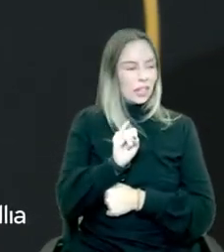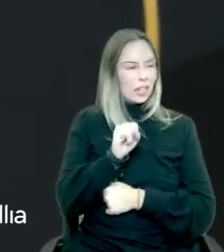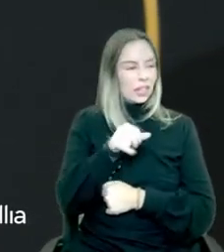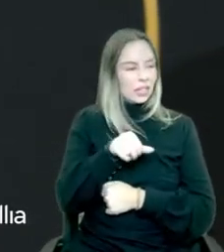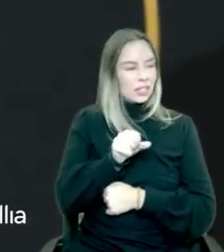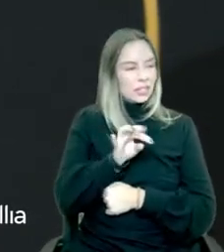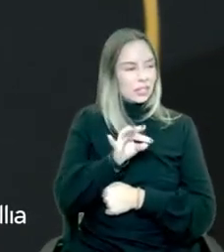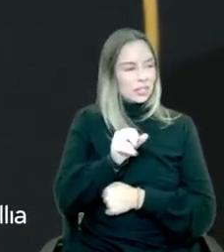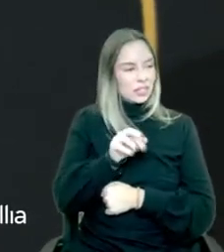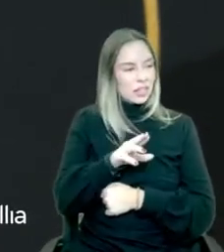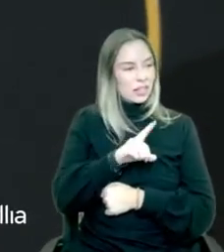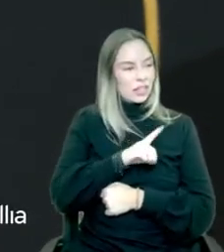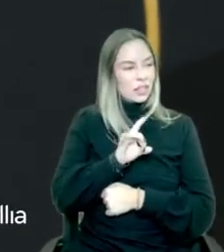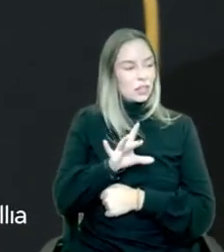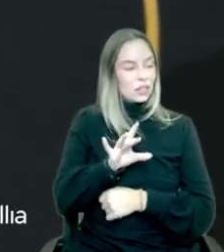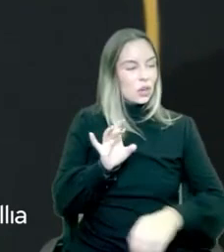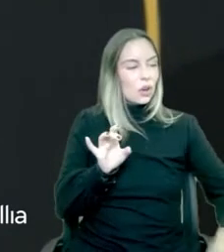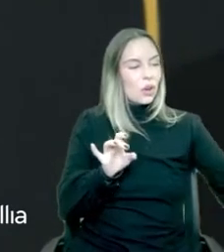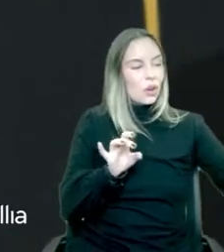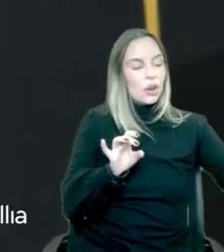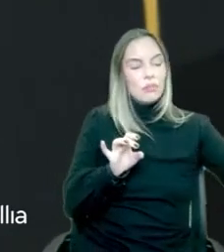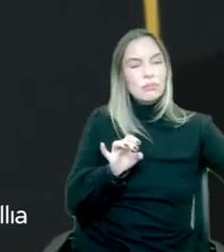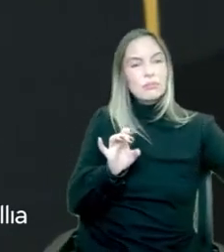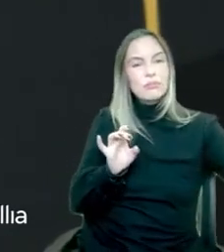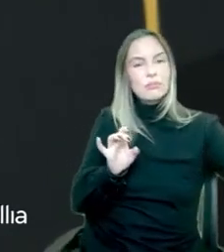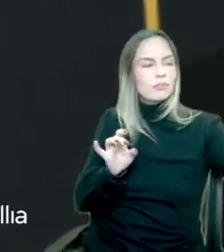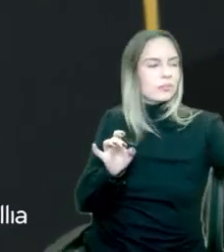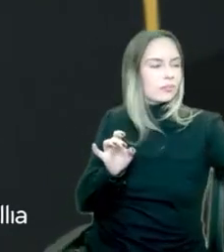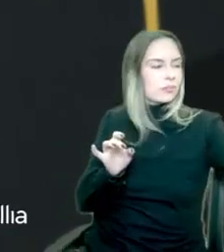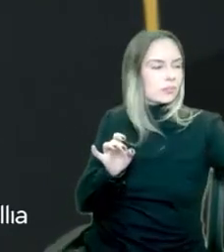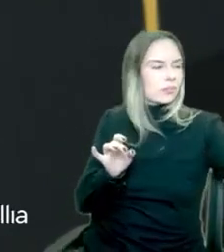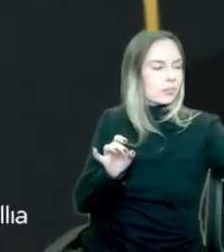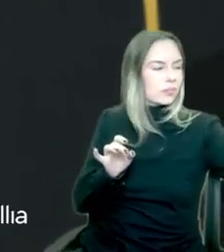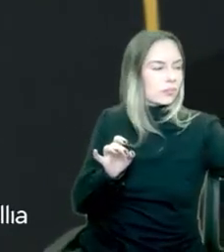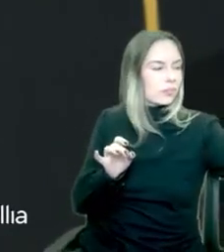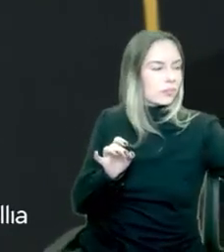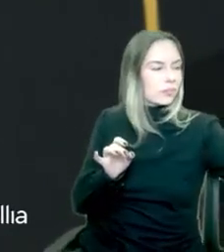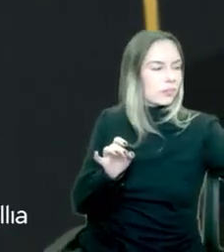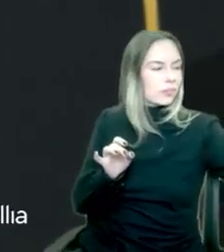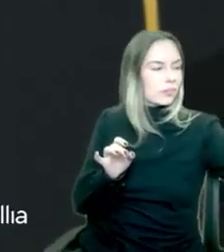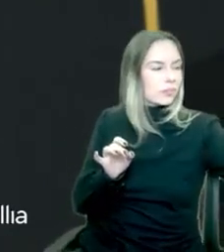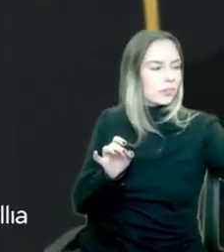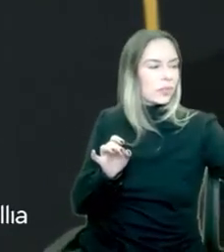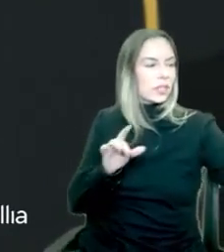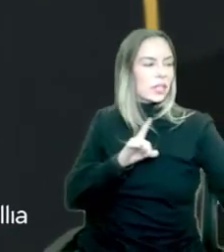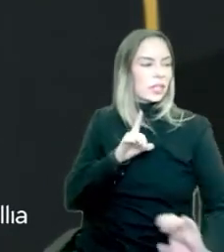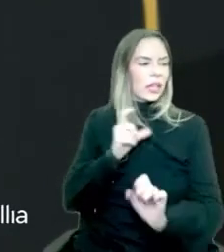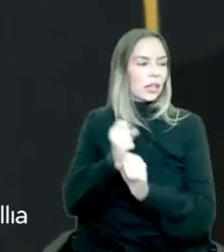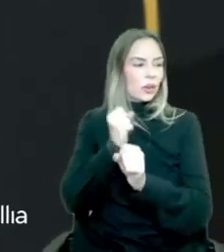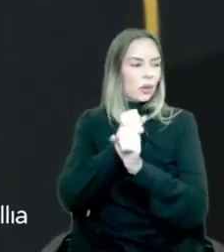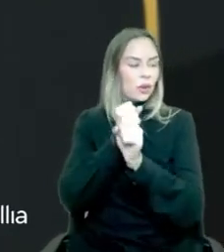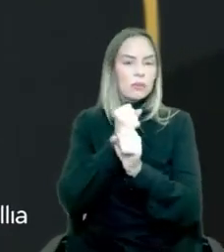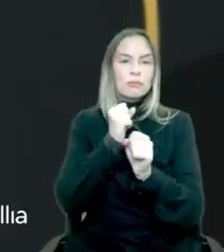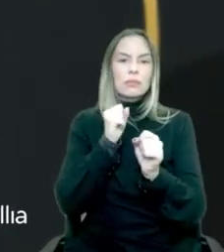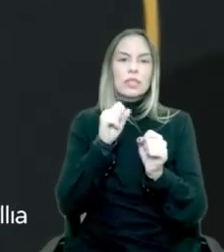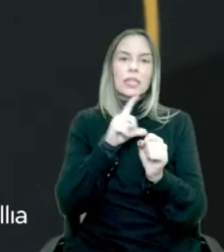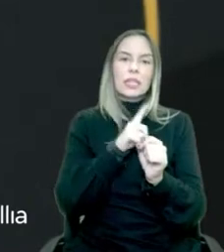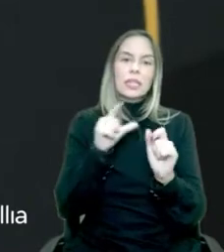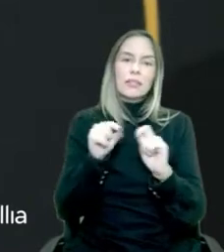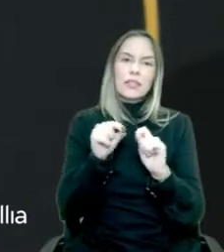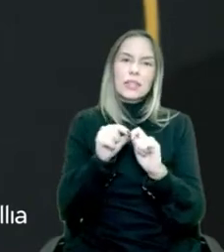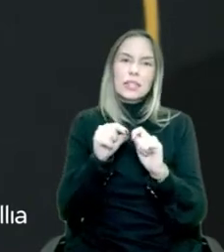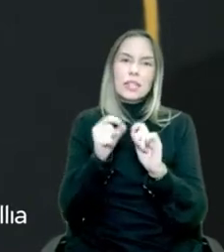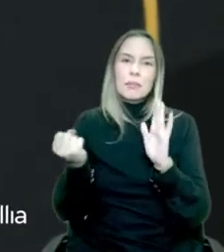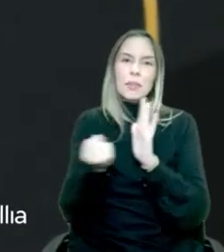employees, but we've been growing very rapidly. We built a great brand. And we really have three major areas. We're focused